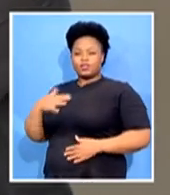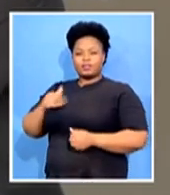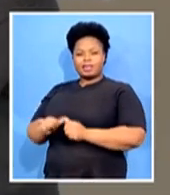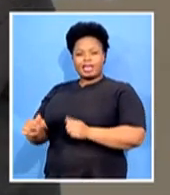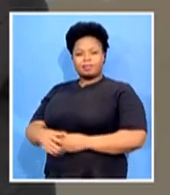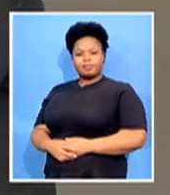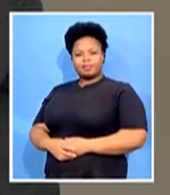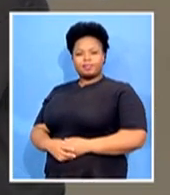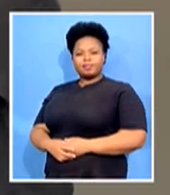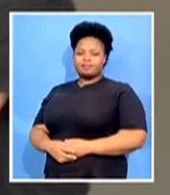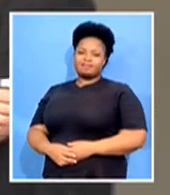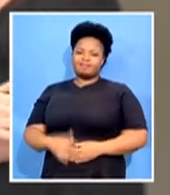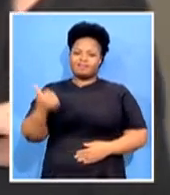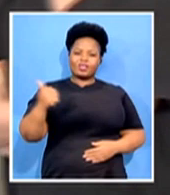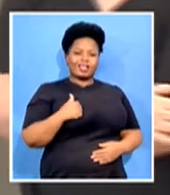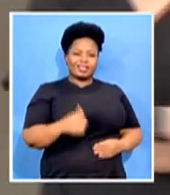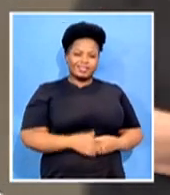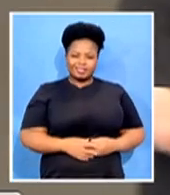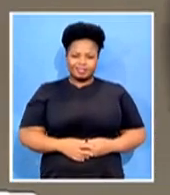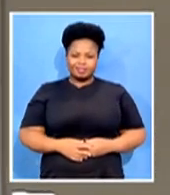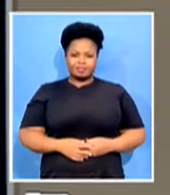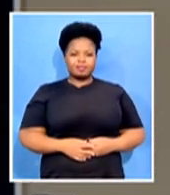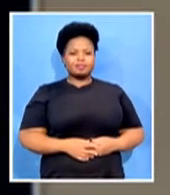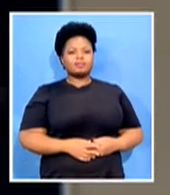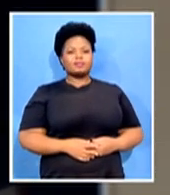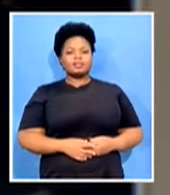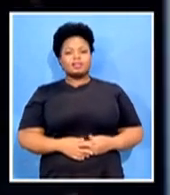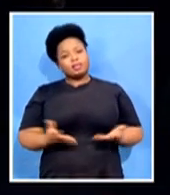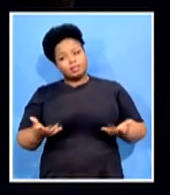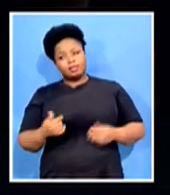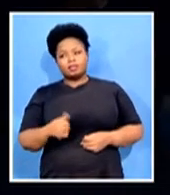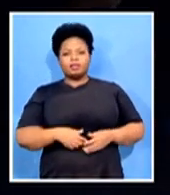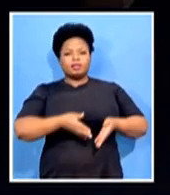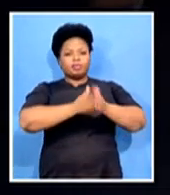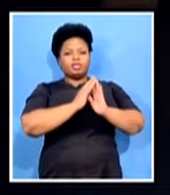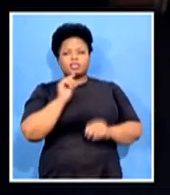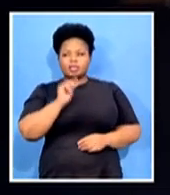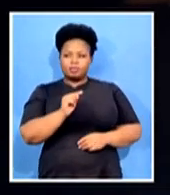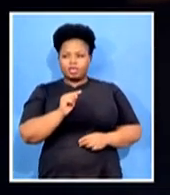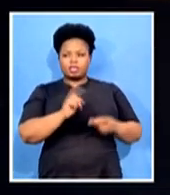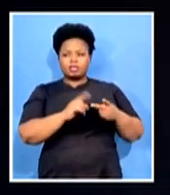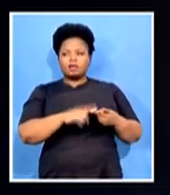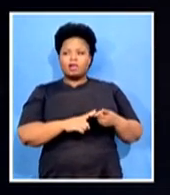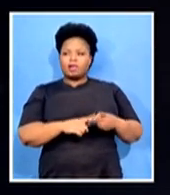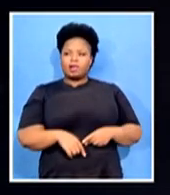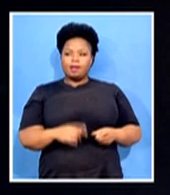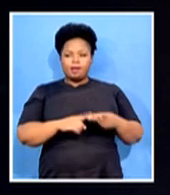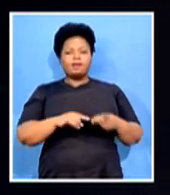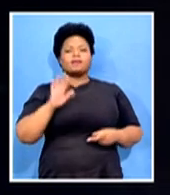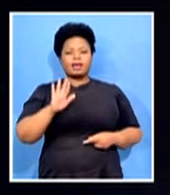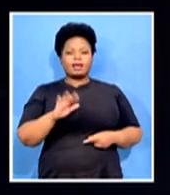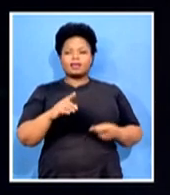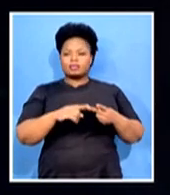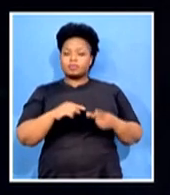Thank you very much indeed. I'm going to ask you to please move towards that direction. I'm not sure if our colleague Tulo Monaro is able to capture. This is the entrance